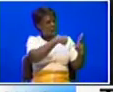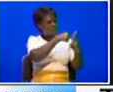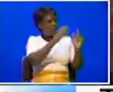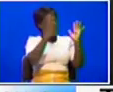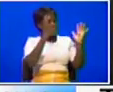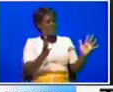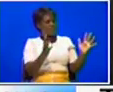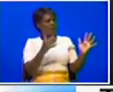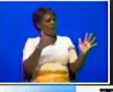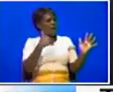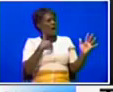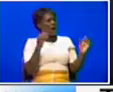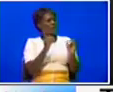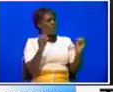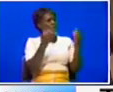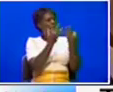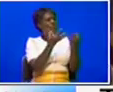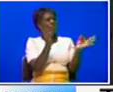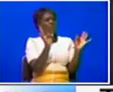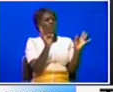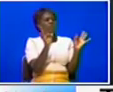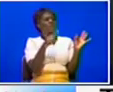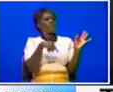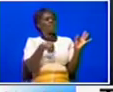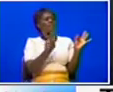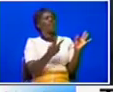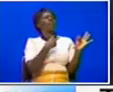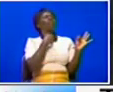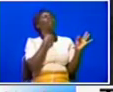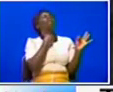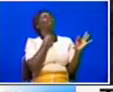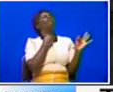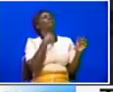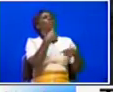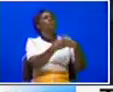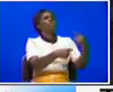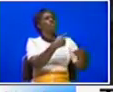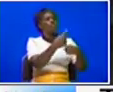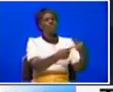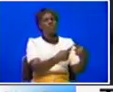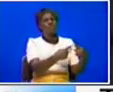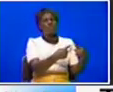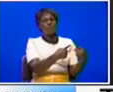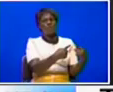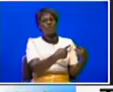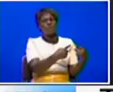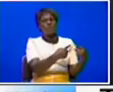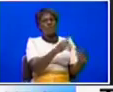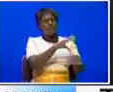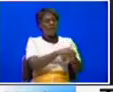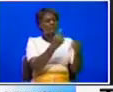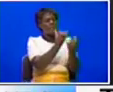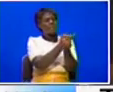year, we would not have our liberation. We would still be slaves of the Caucasians, and we would not have gotten